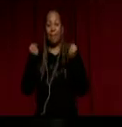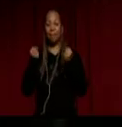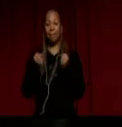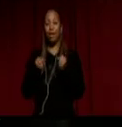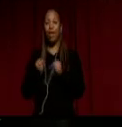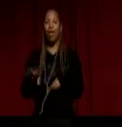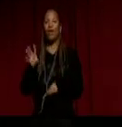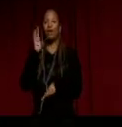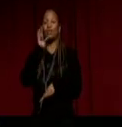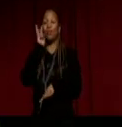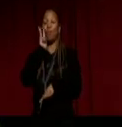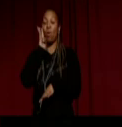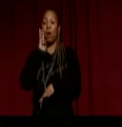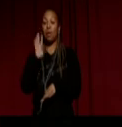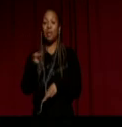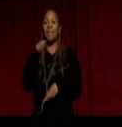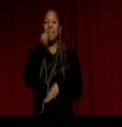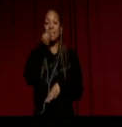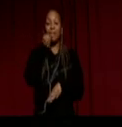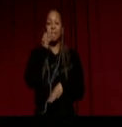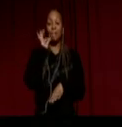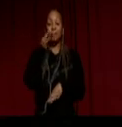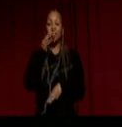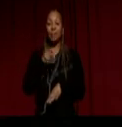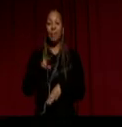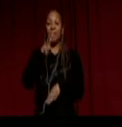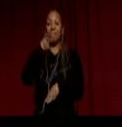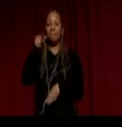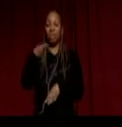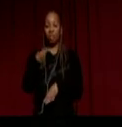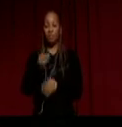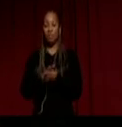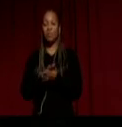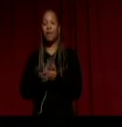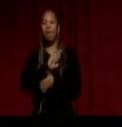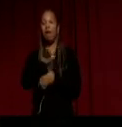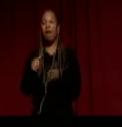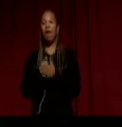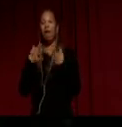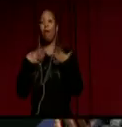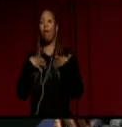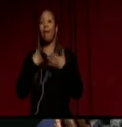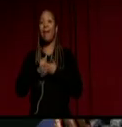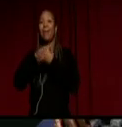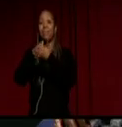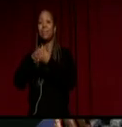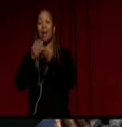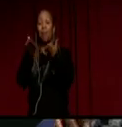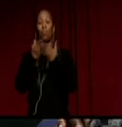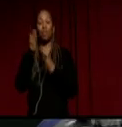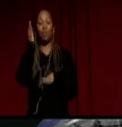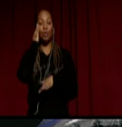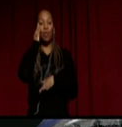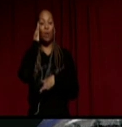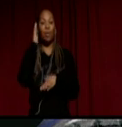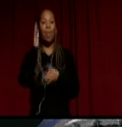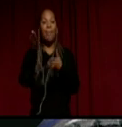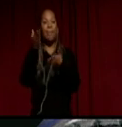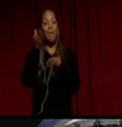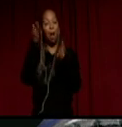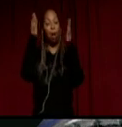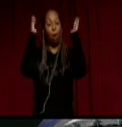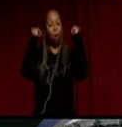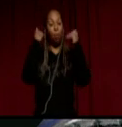water, eat fruits, eat vegetables. That's what we need to do. It'll all help. I want you all to know that I hope